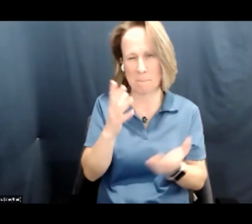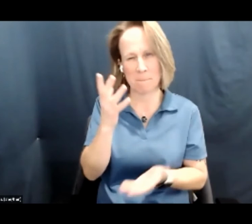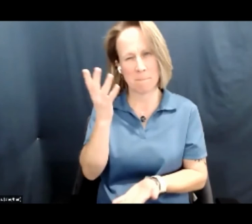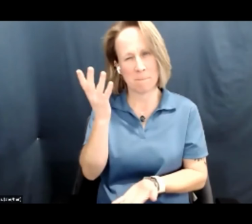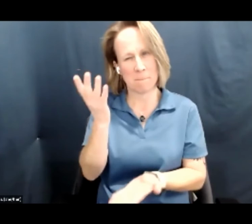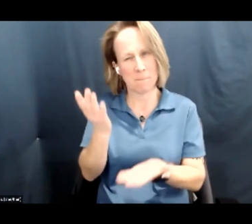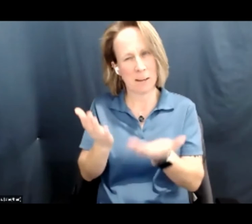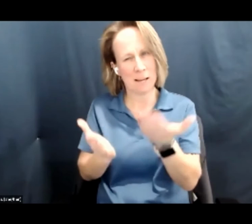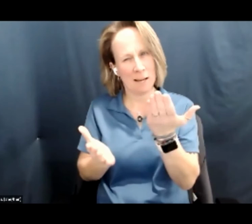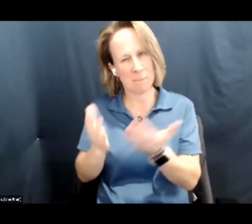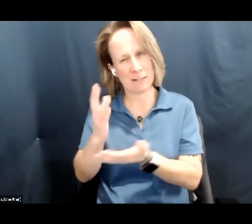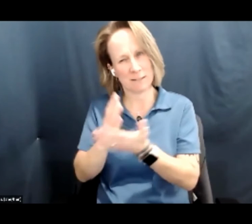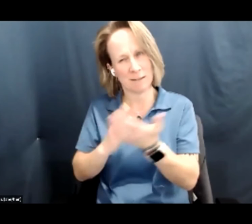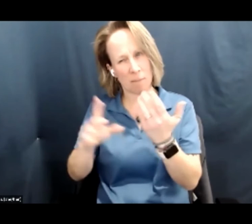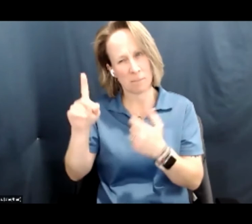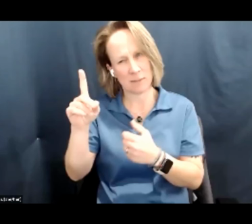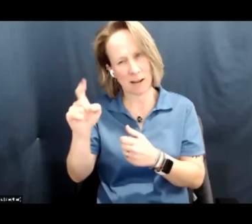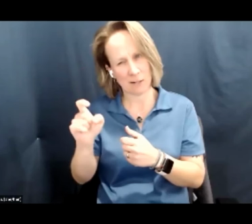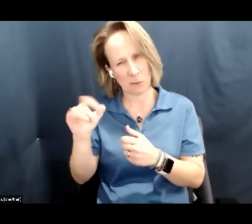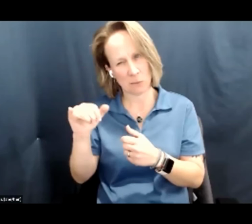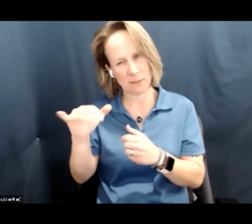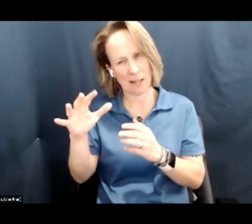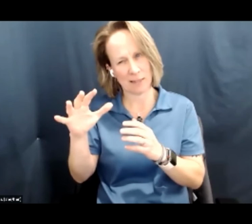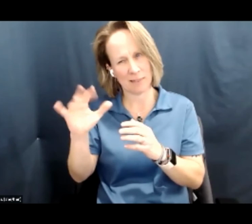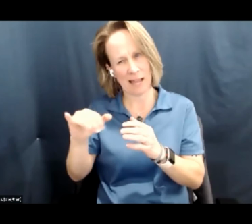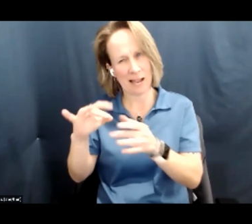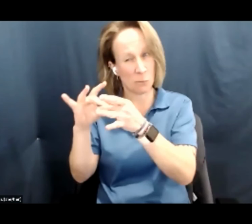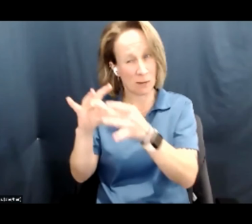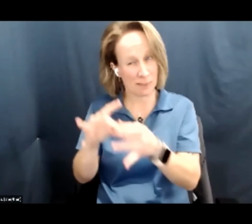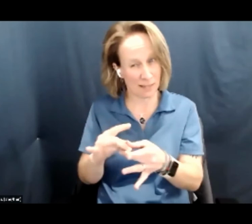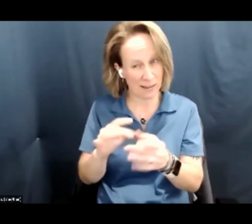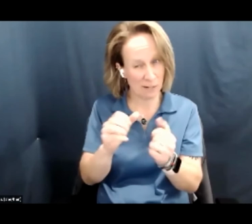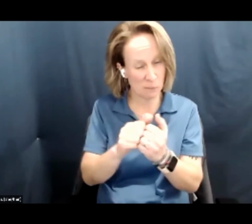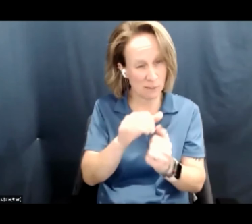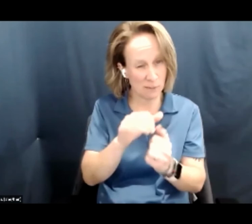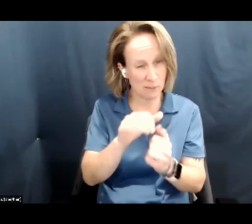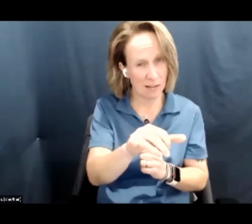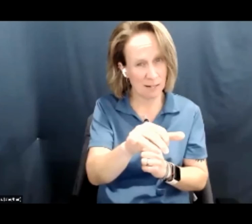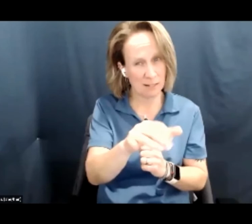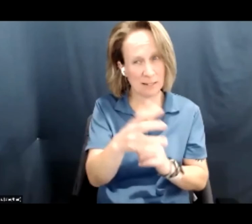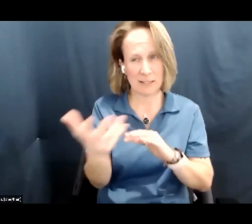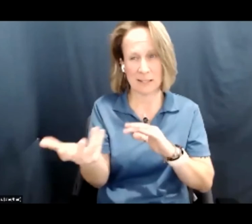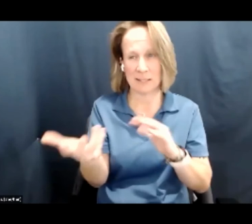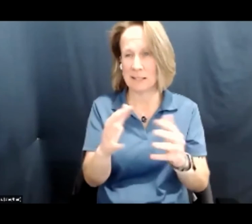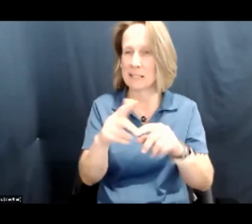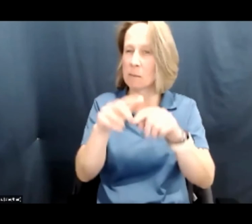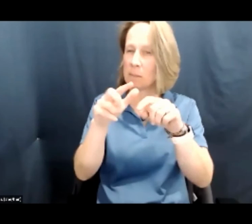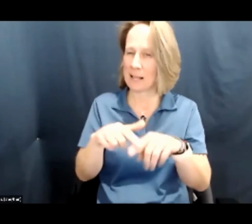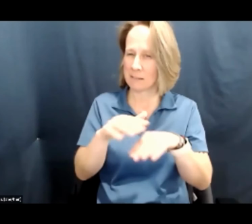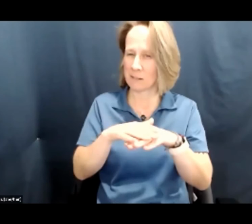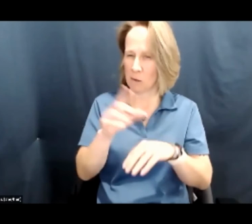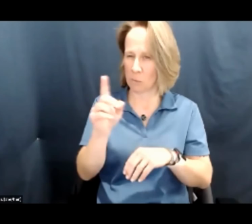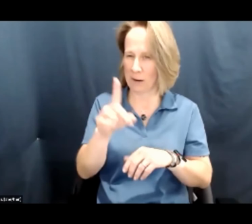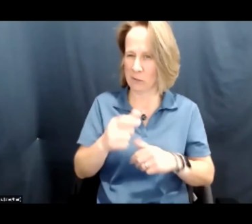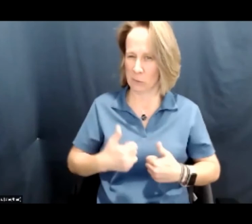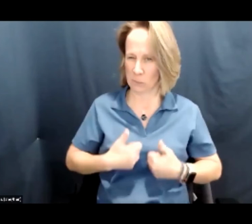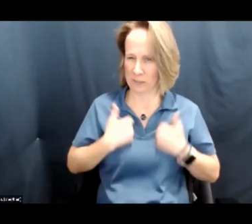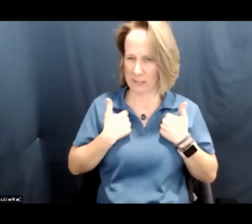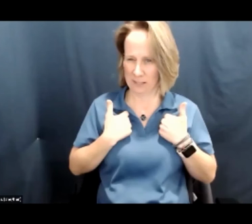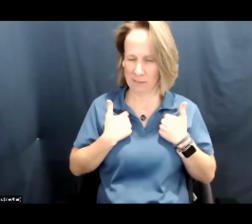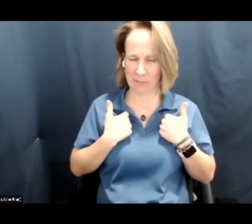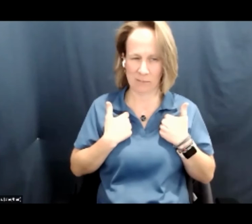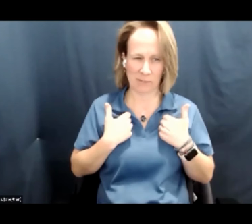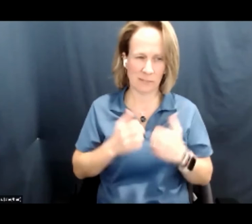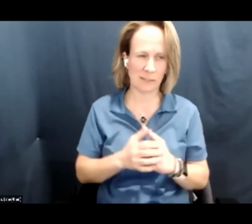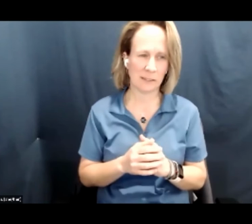related that sometimes, depending on where you live, you may need for different parts of